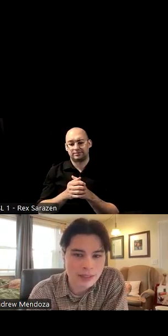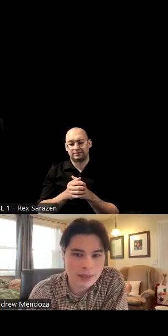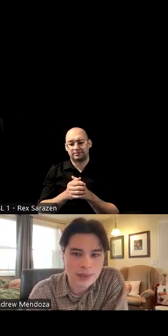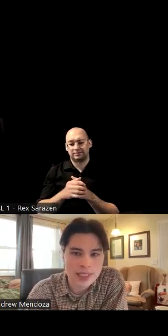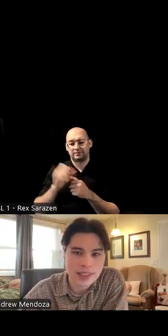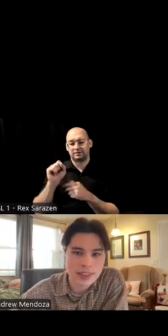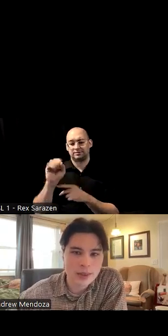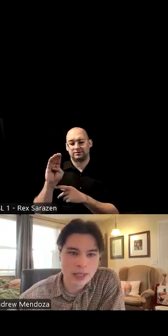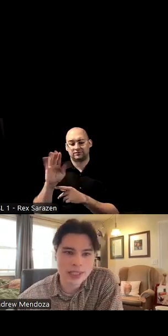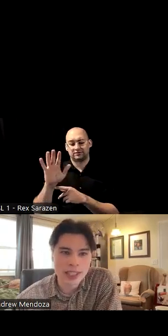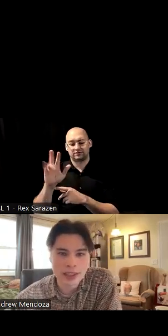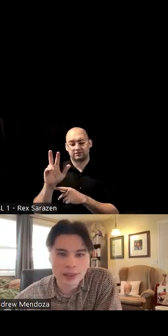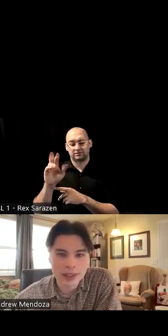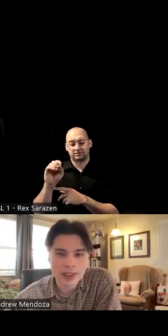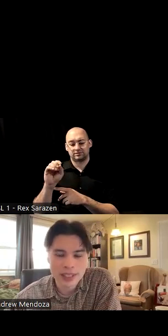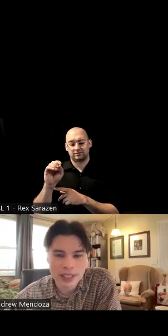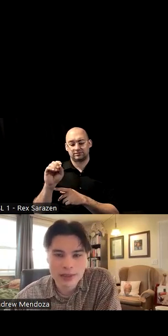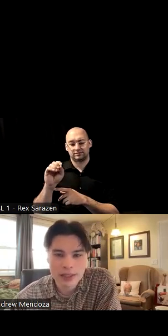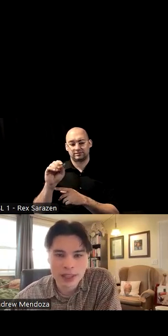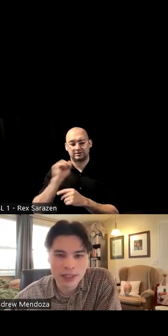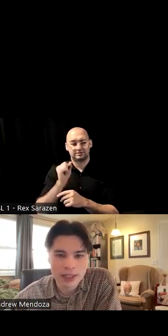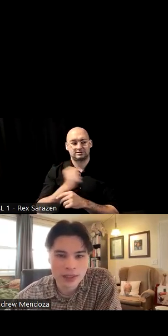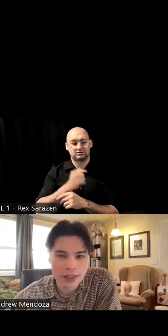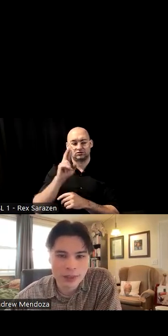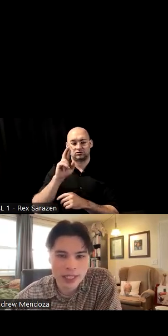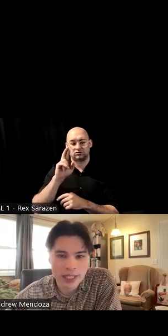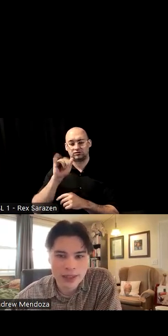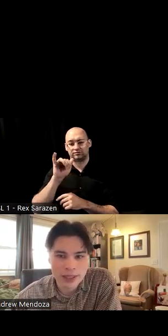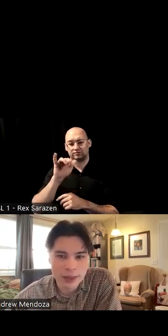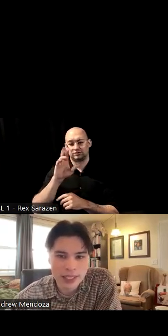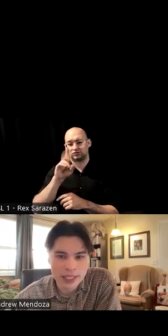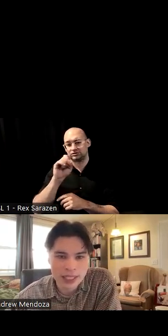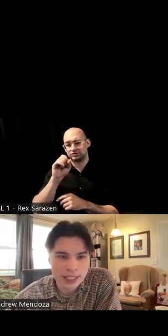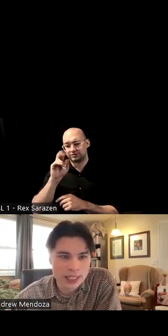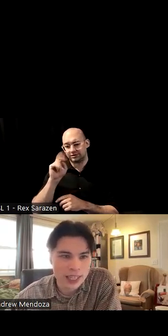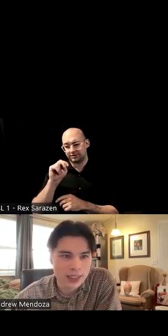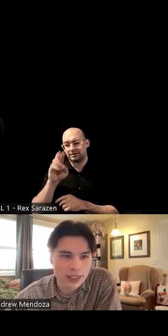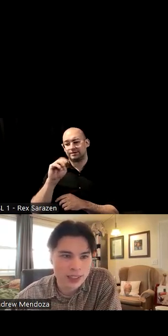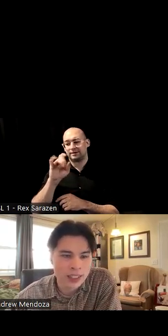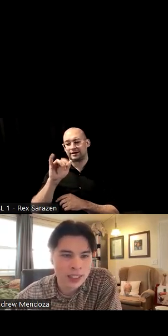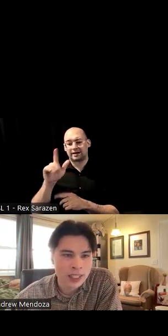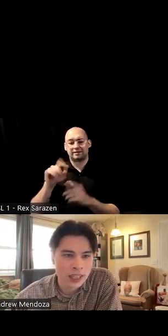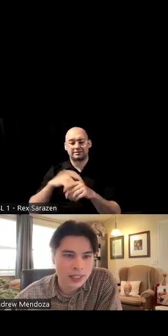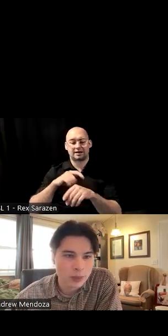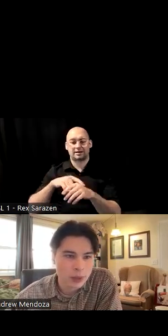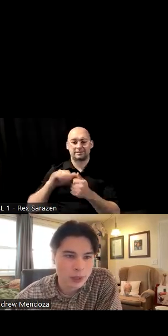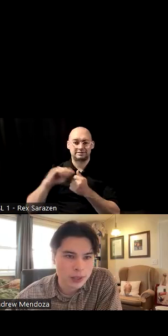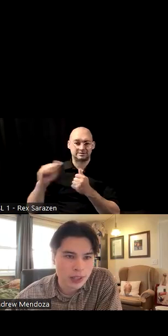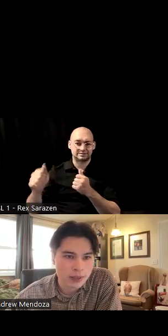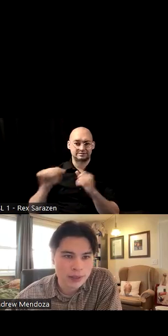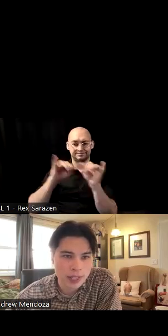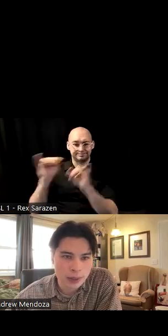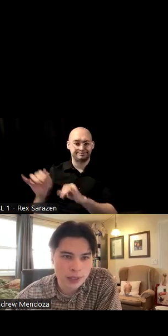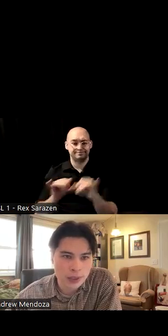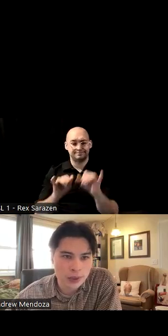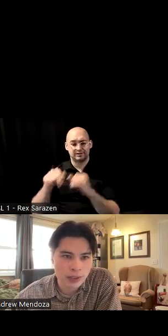SB 530 by Senator Richardson concerning Medi-Cal time and distance standards. This bill builds